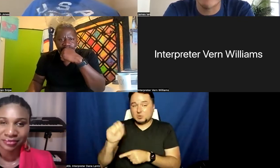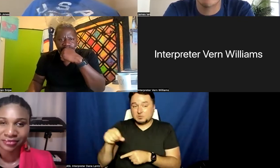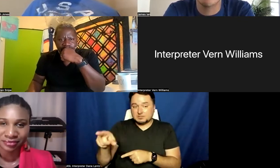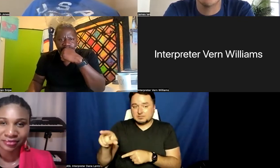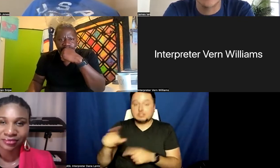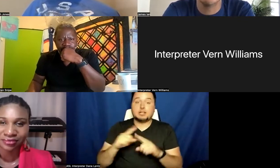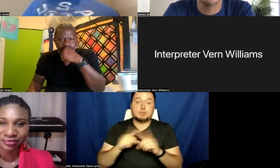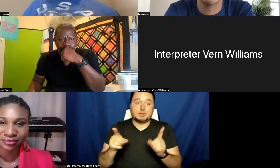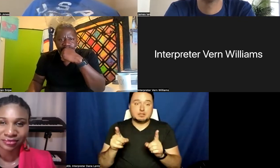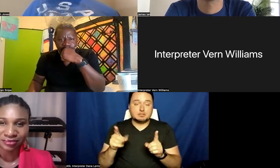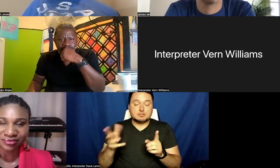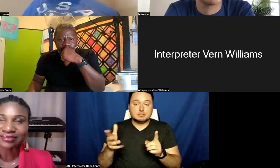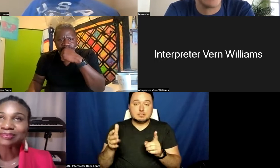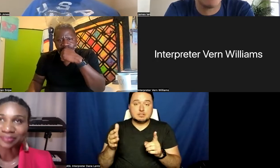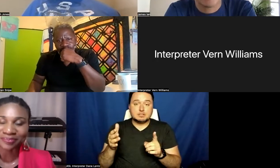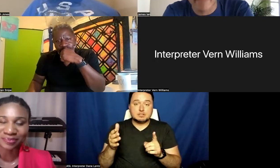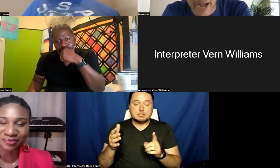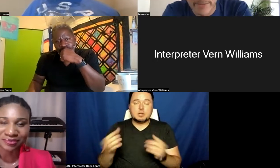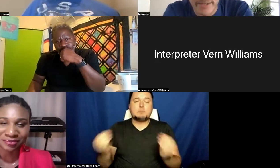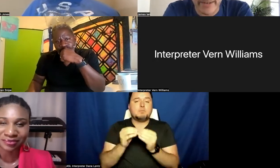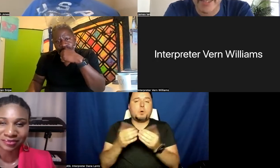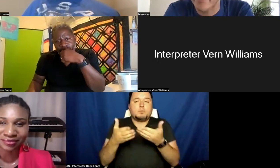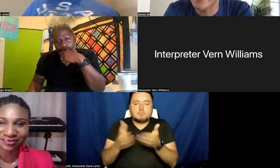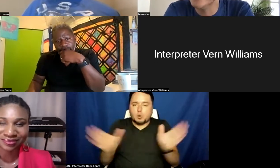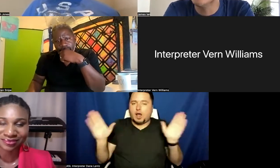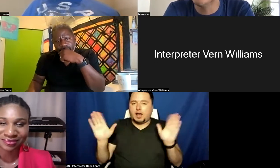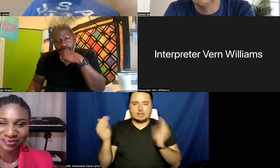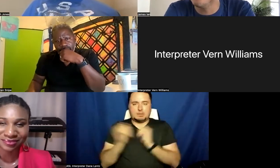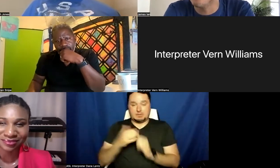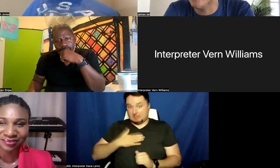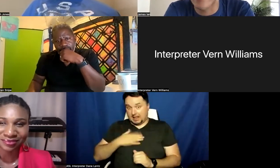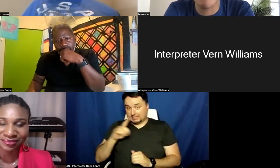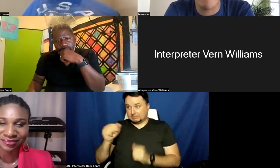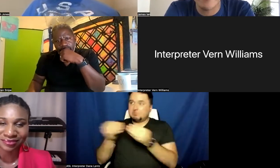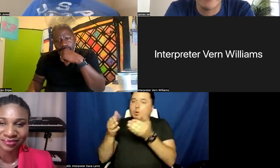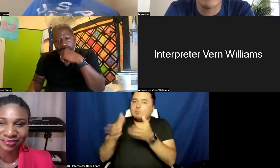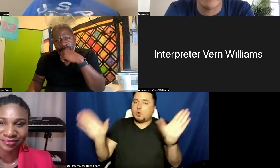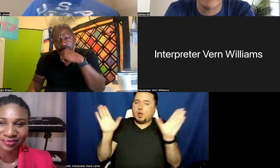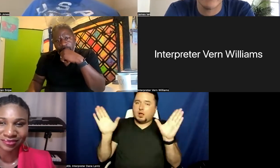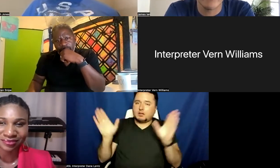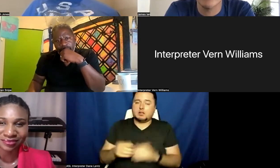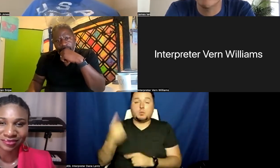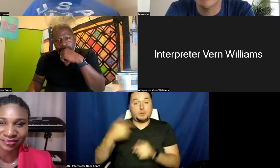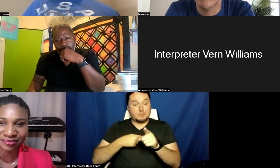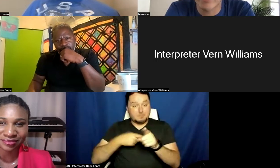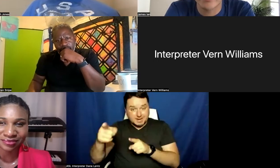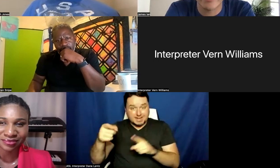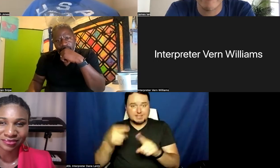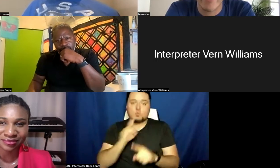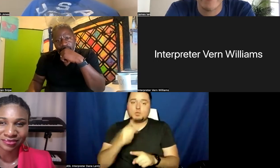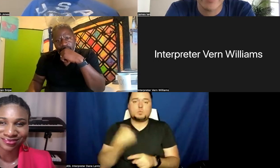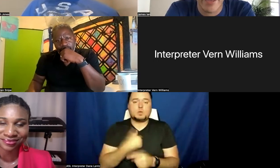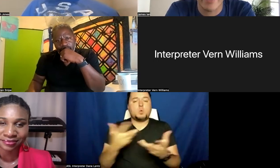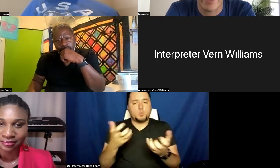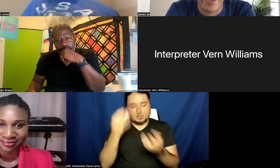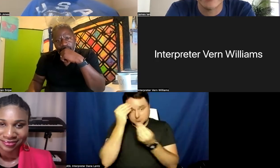But even going broader outside of my specific disability, one of the main themes that we really wanted to